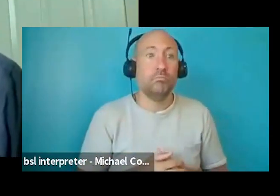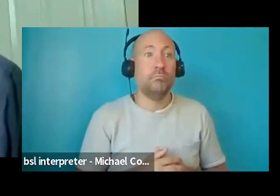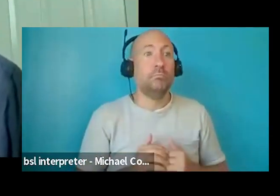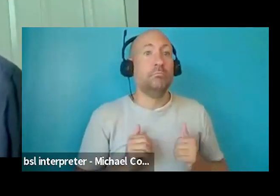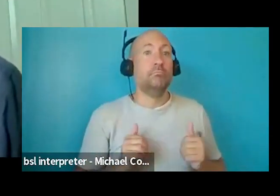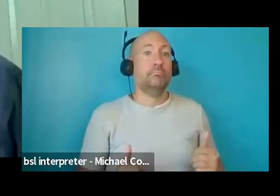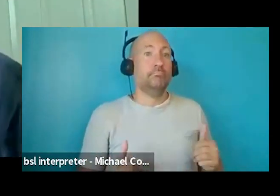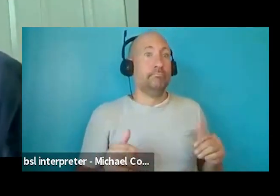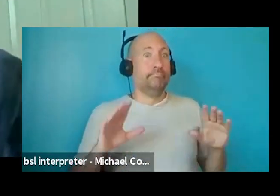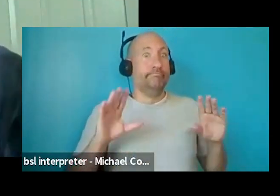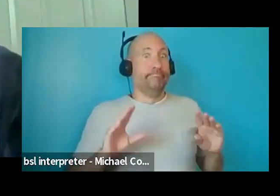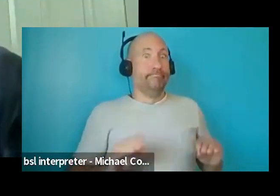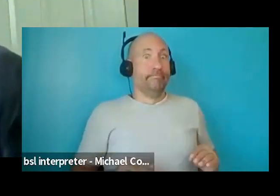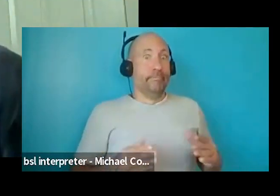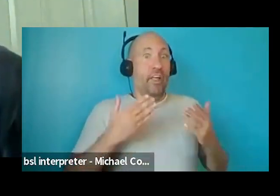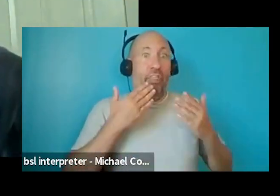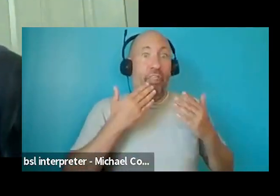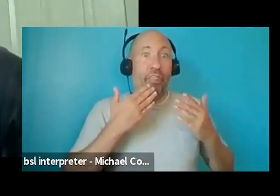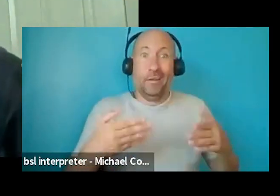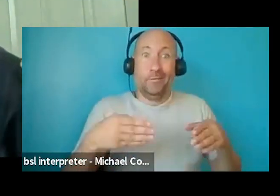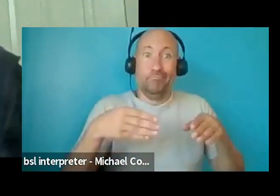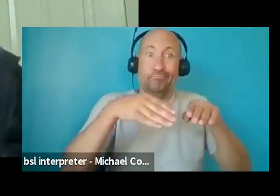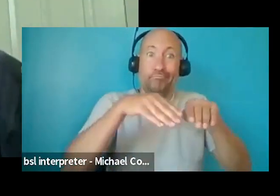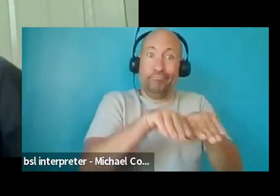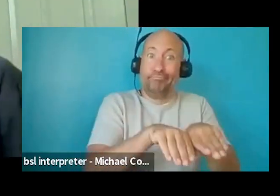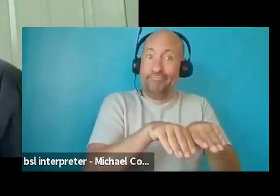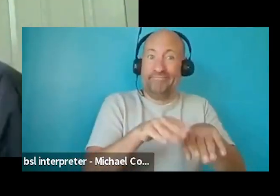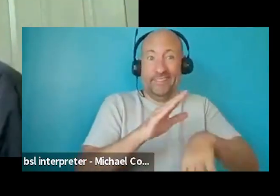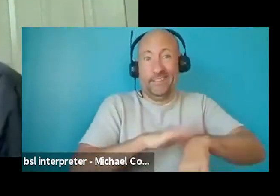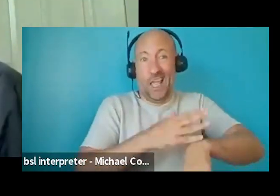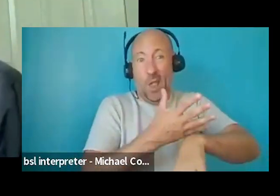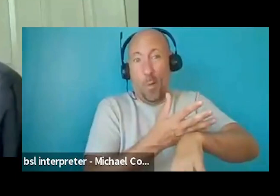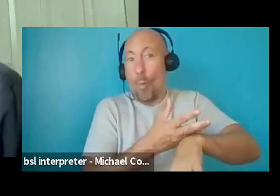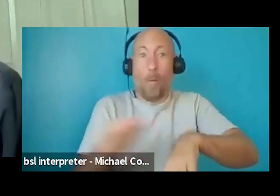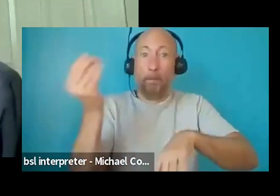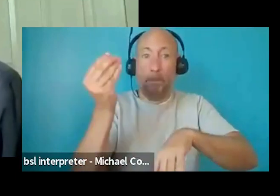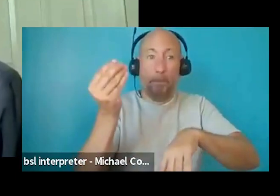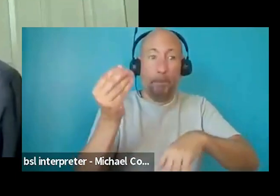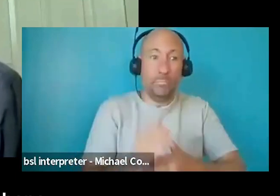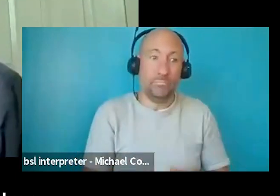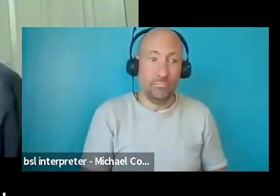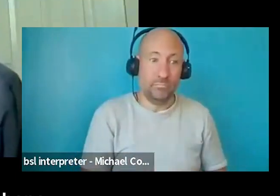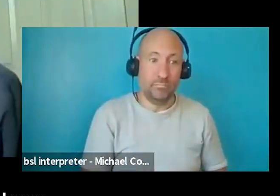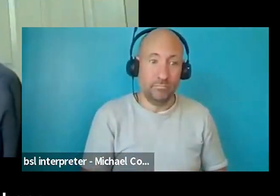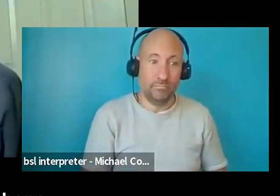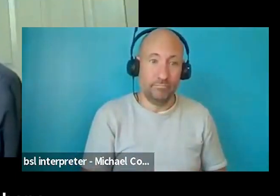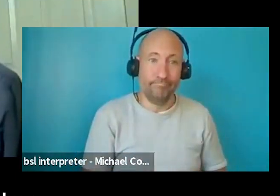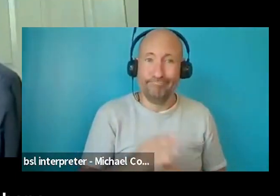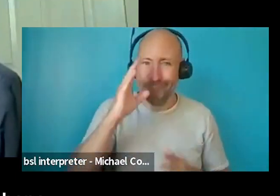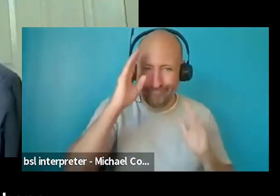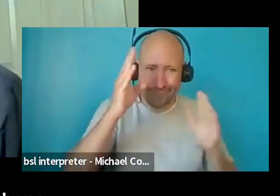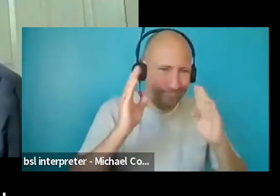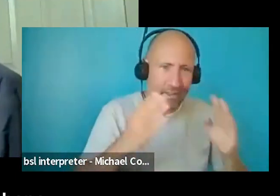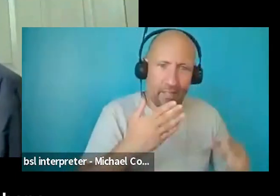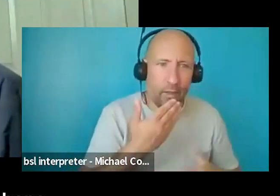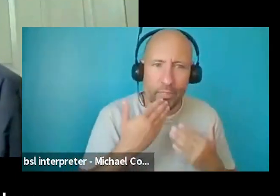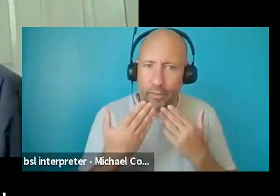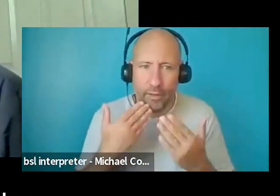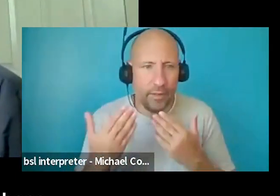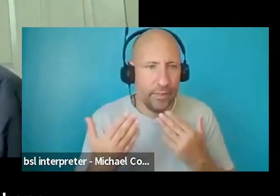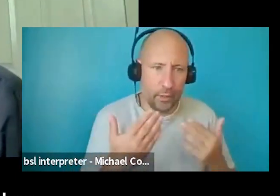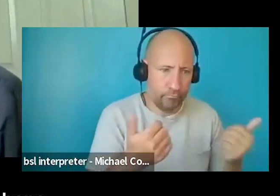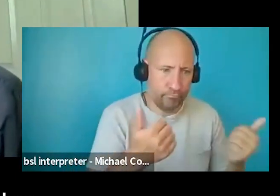So yes, thank you very much. That's all we've got time for this evening. Thank you, Alison and Sabrina,